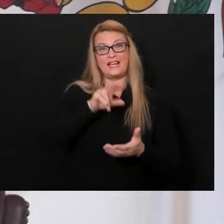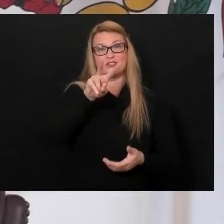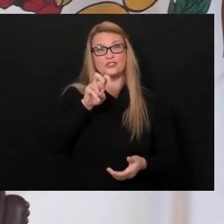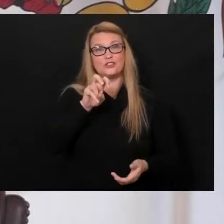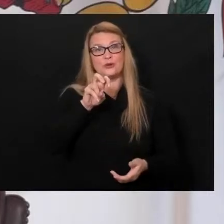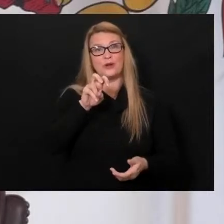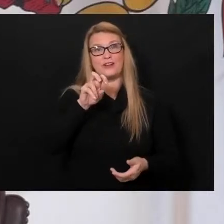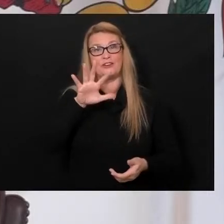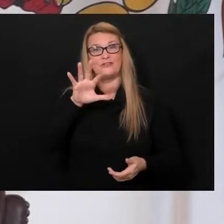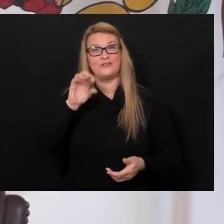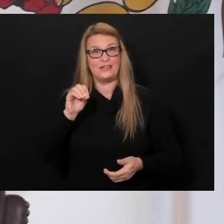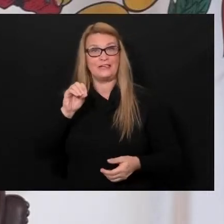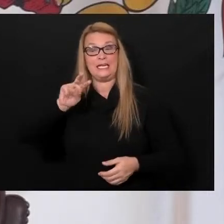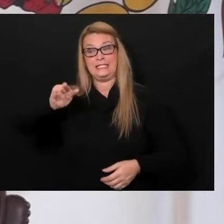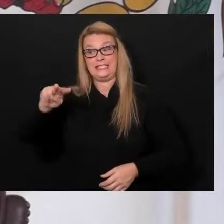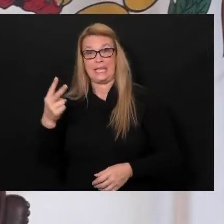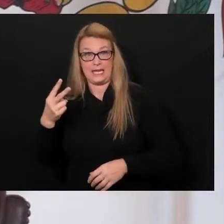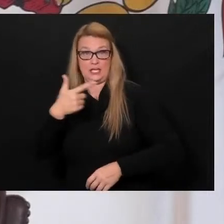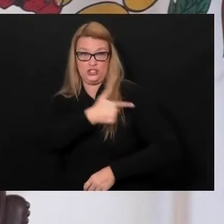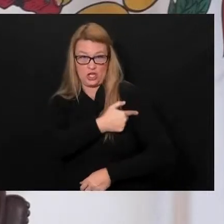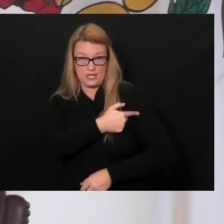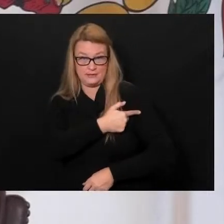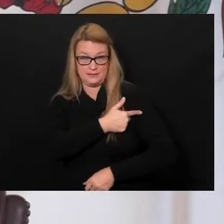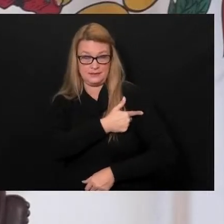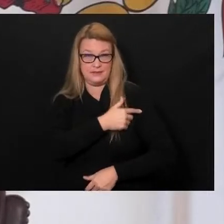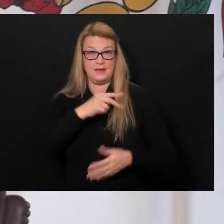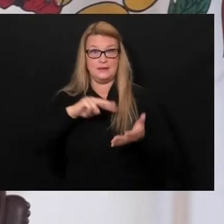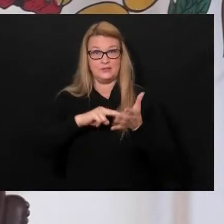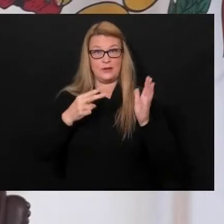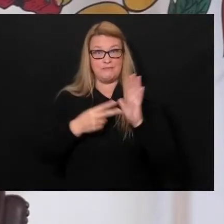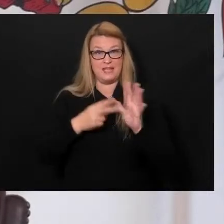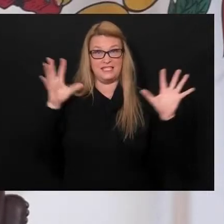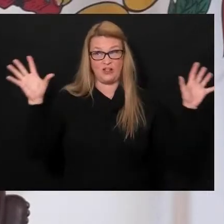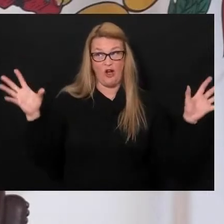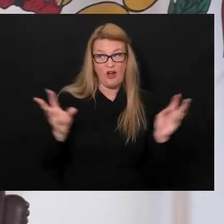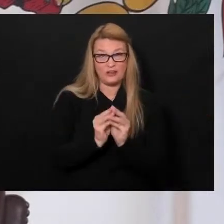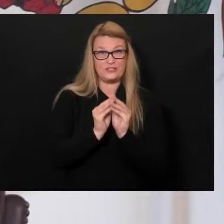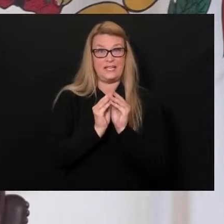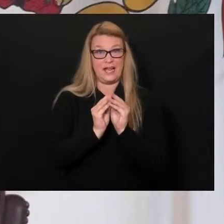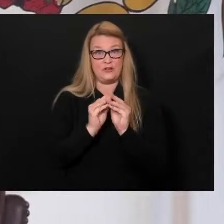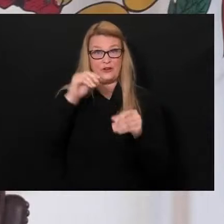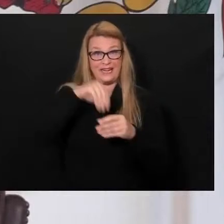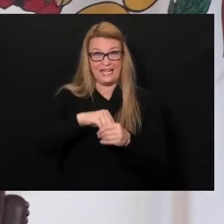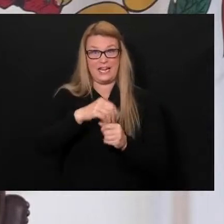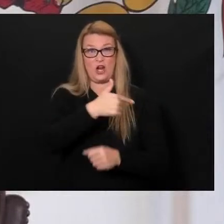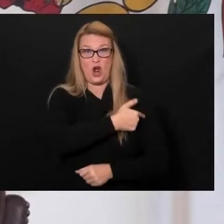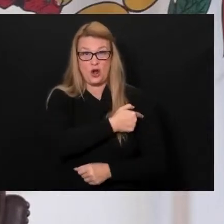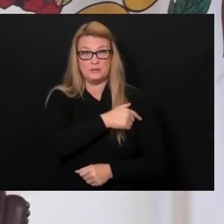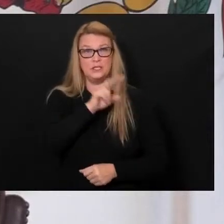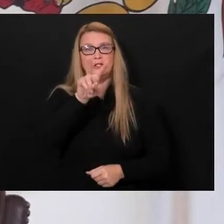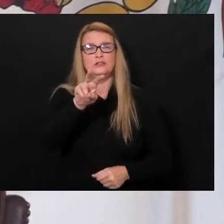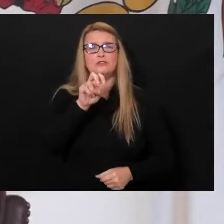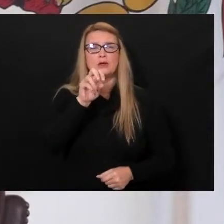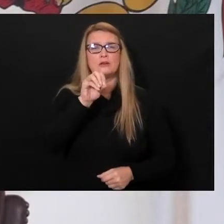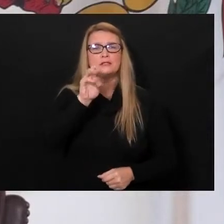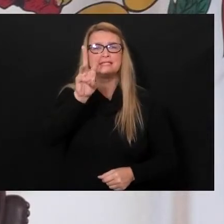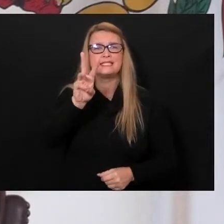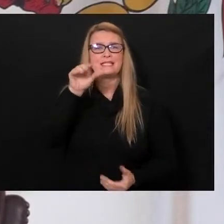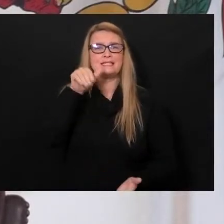40,258 second doses, which means that we have sent out and we have put in arms